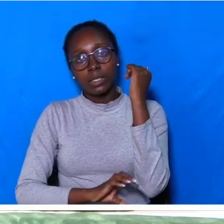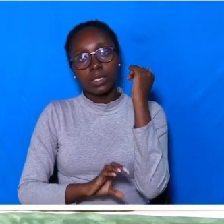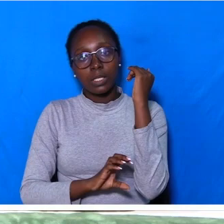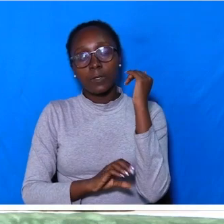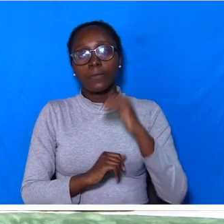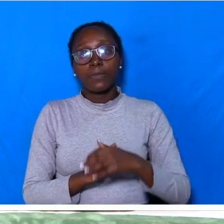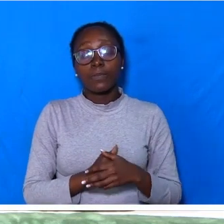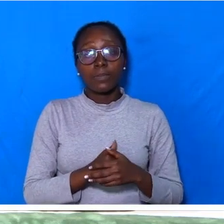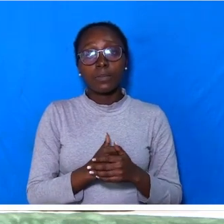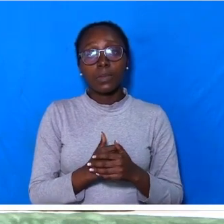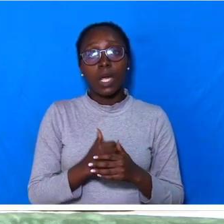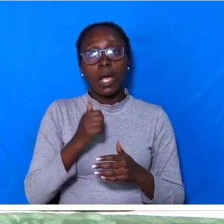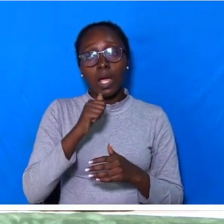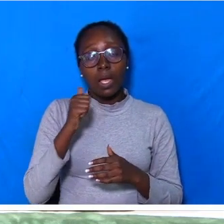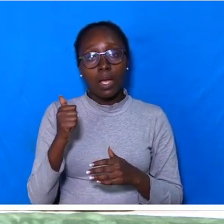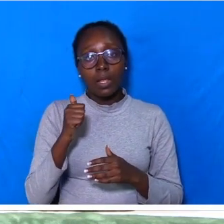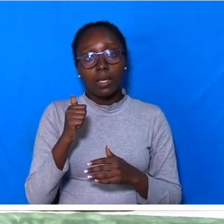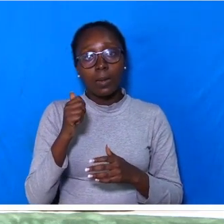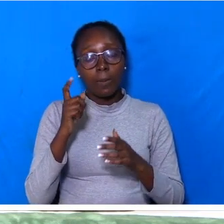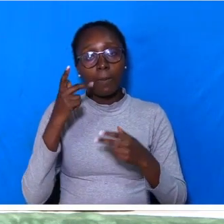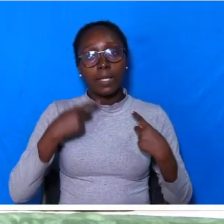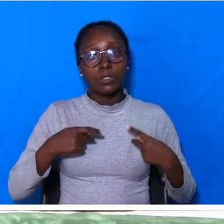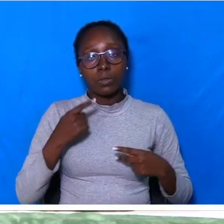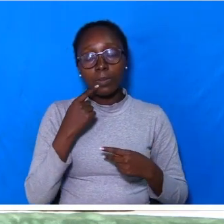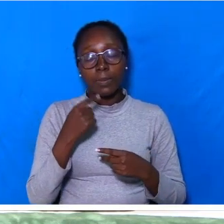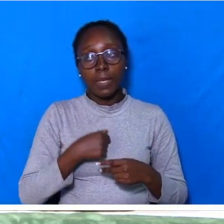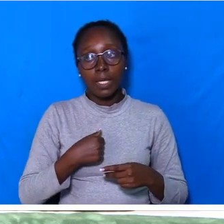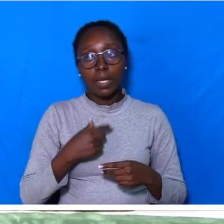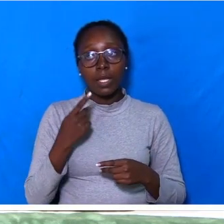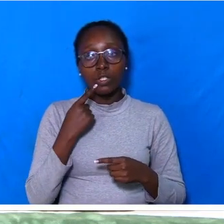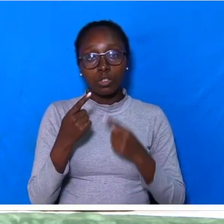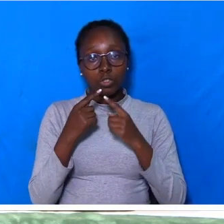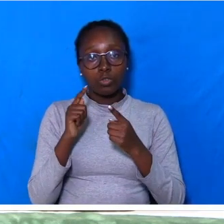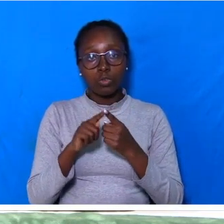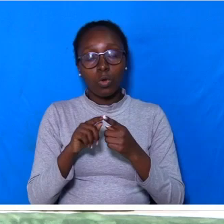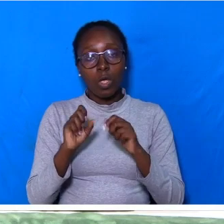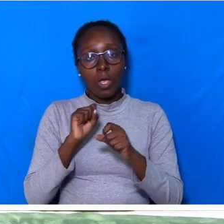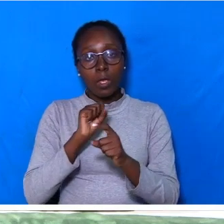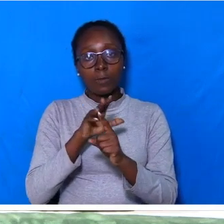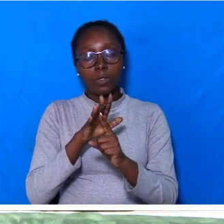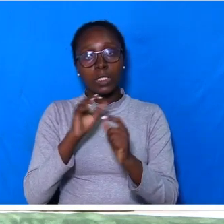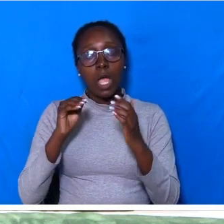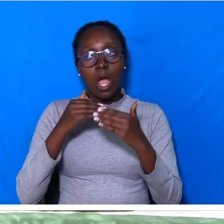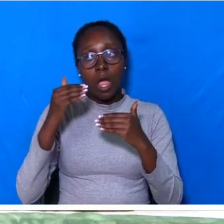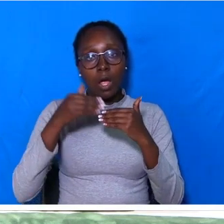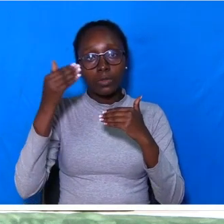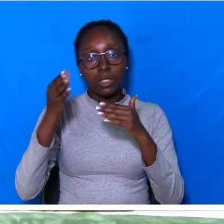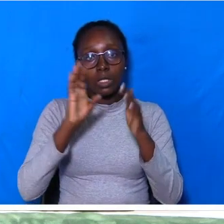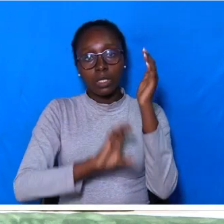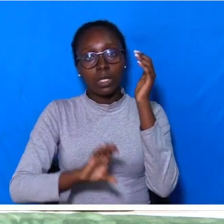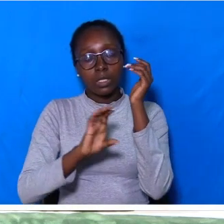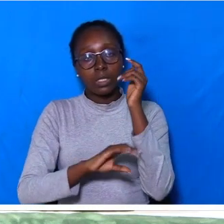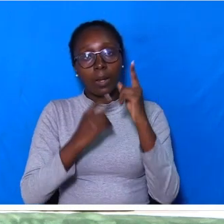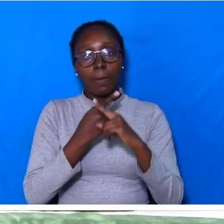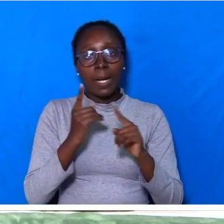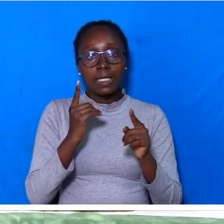beyond our borders. You know, those are favors of God. But let me tell you, when you rebel against the Lord, when you turn